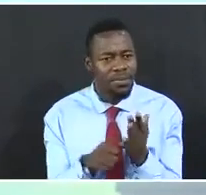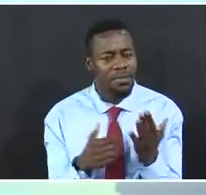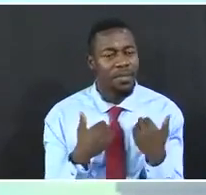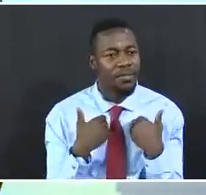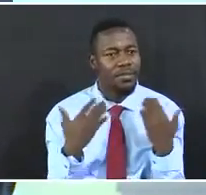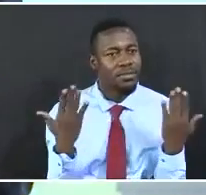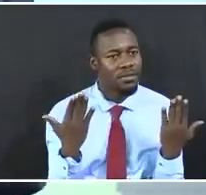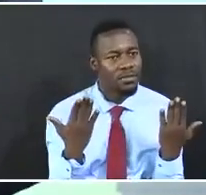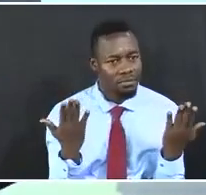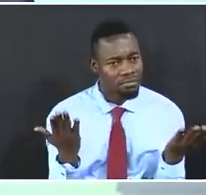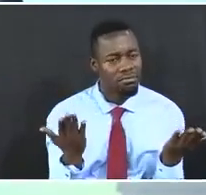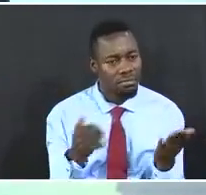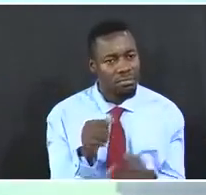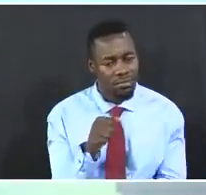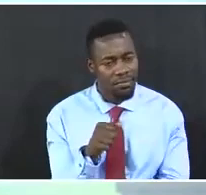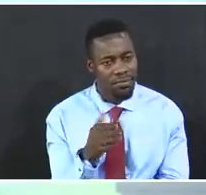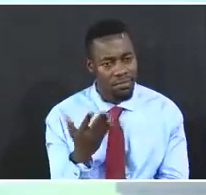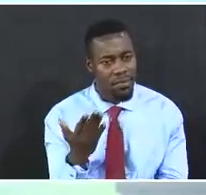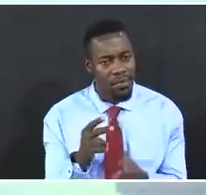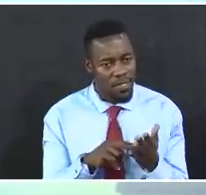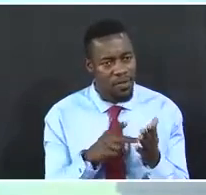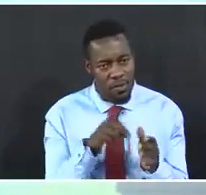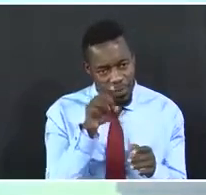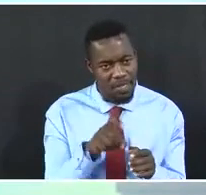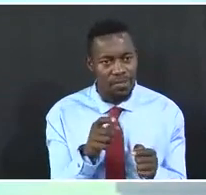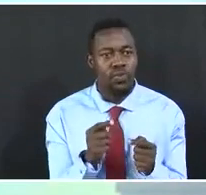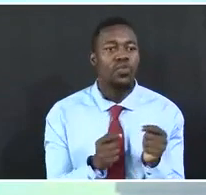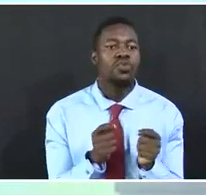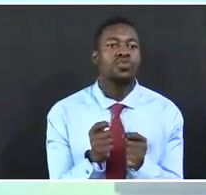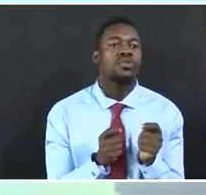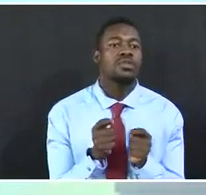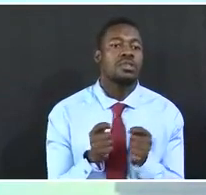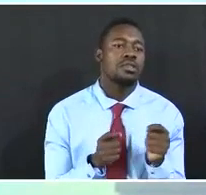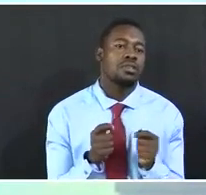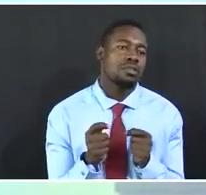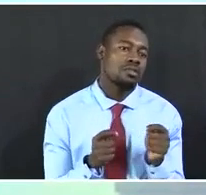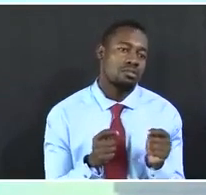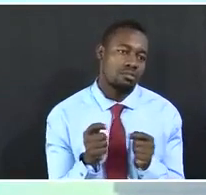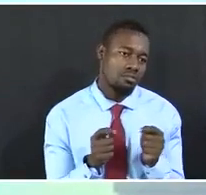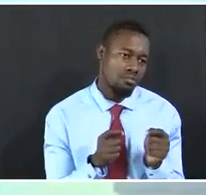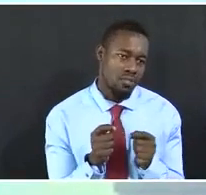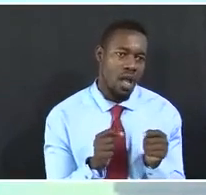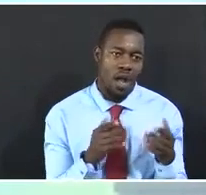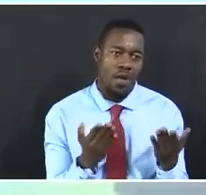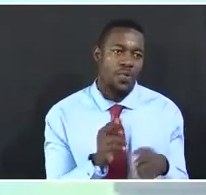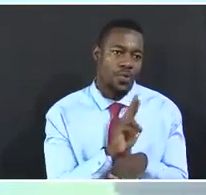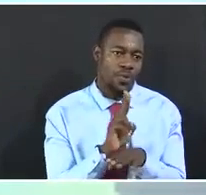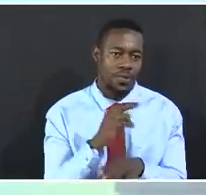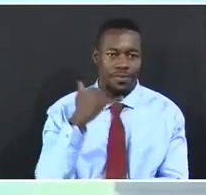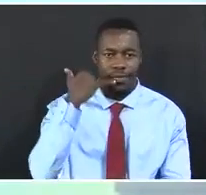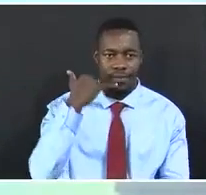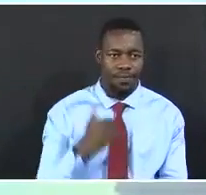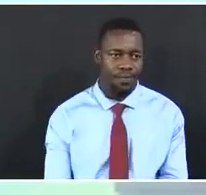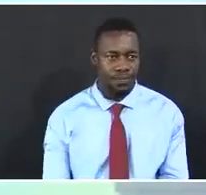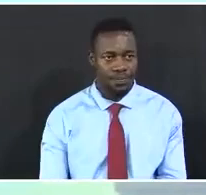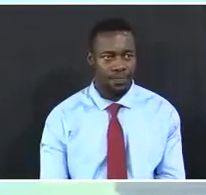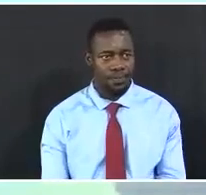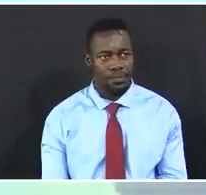that. Okay? I know it's a big, big problem.